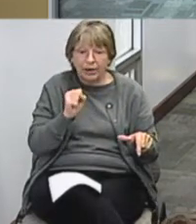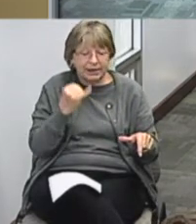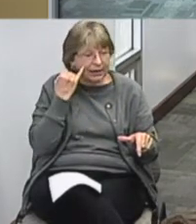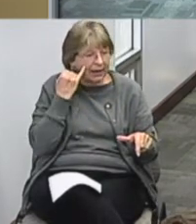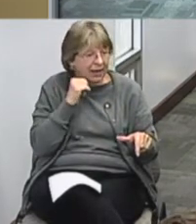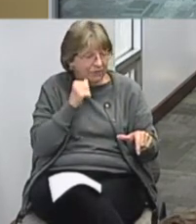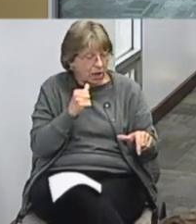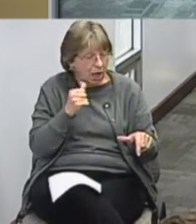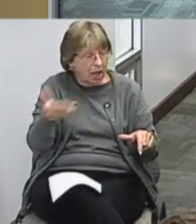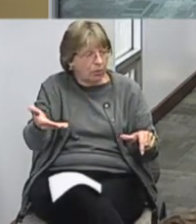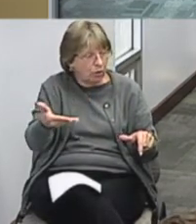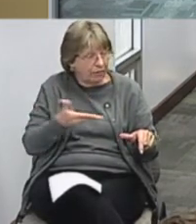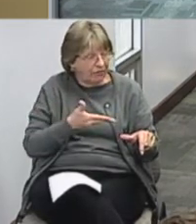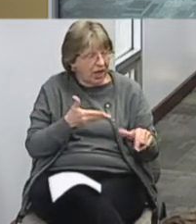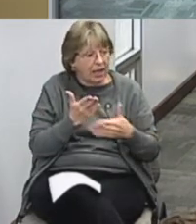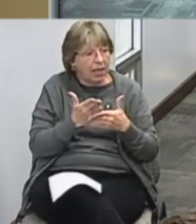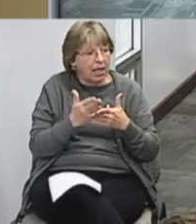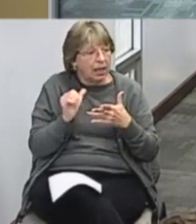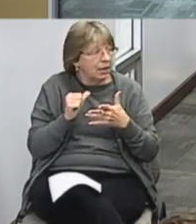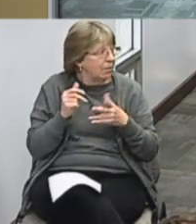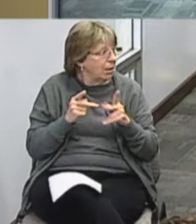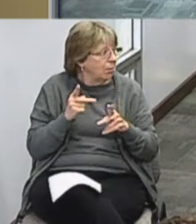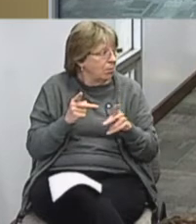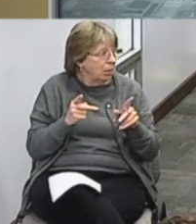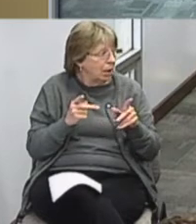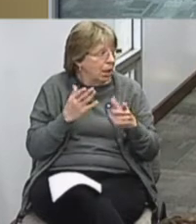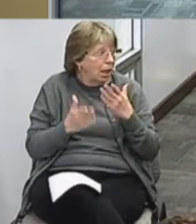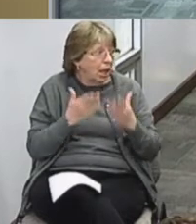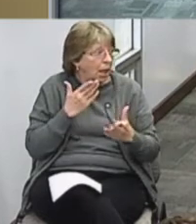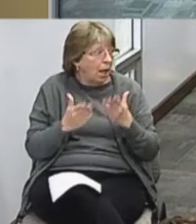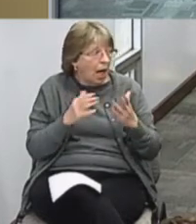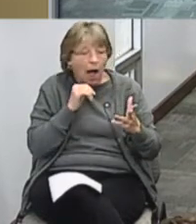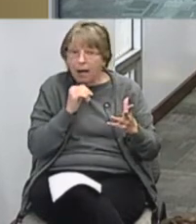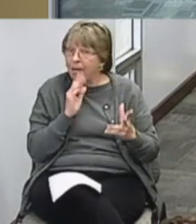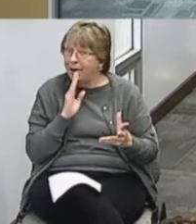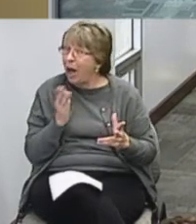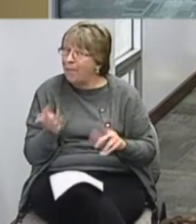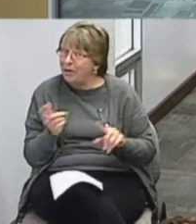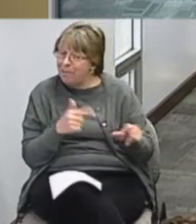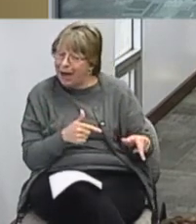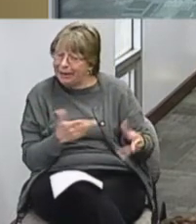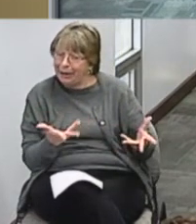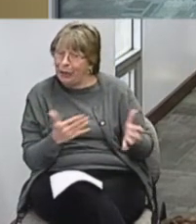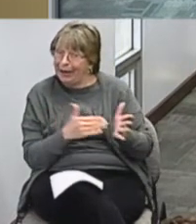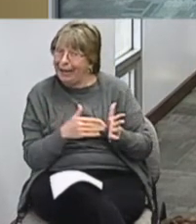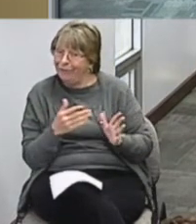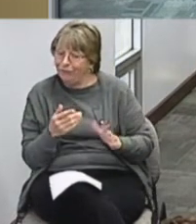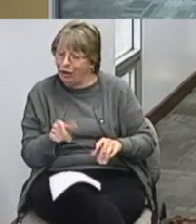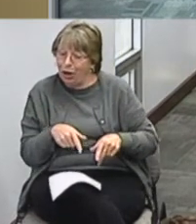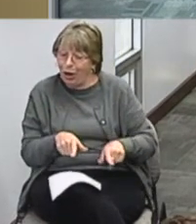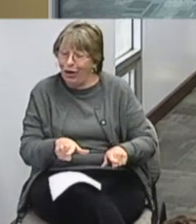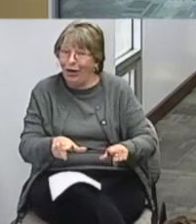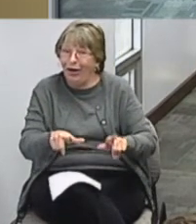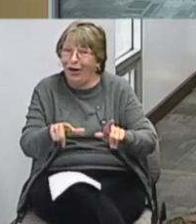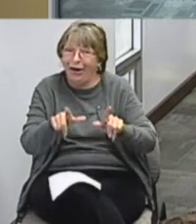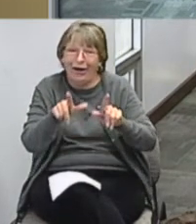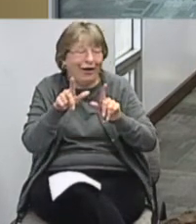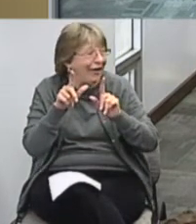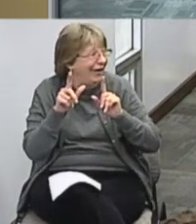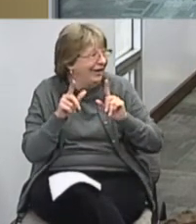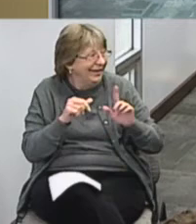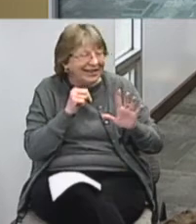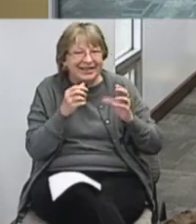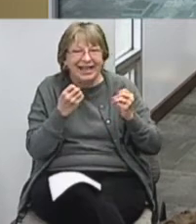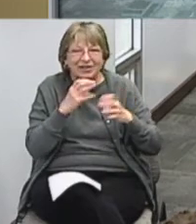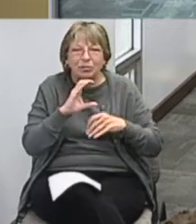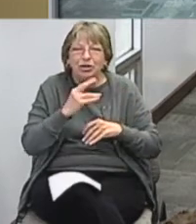might invite some others to. I might not be back for a while, so here's your chance. Here's your chance. Glutton for Not so punishment. much to